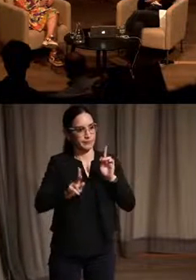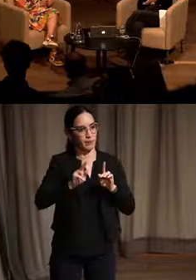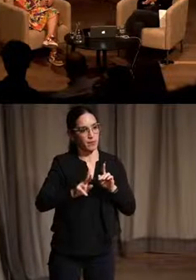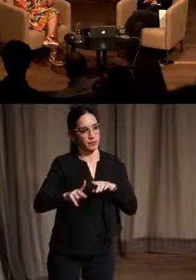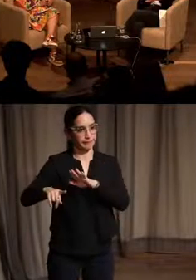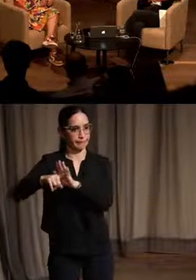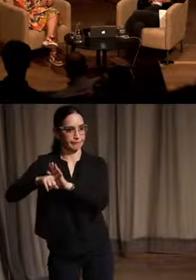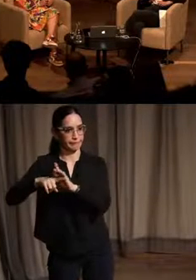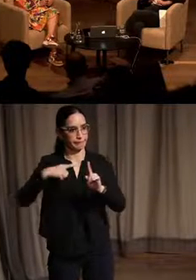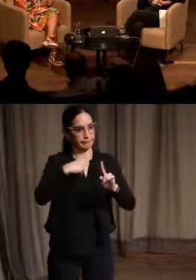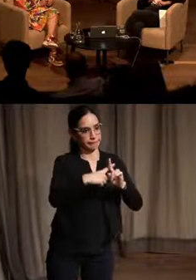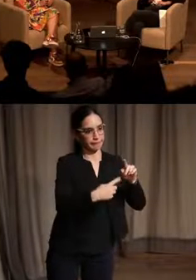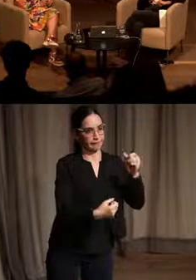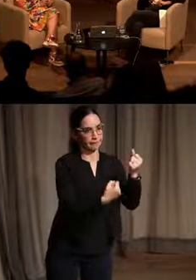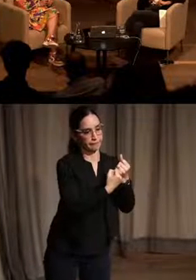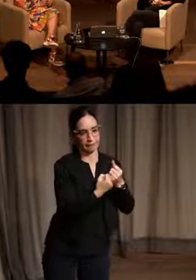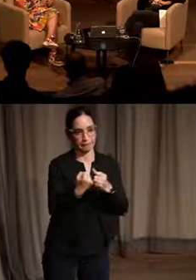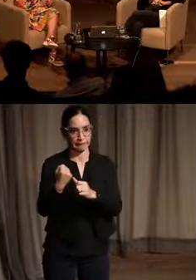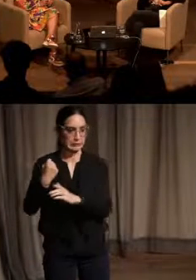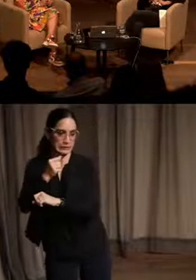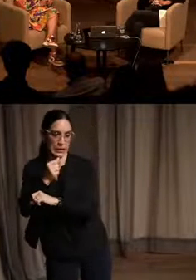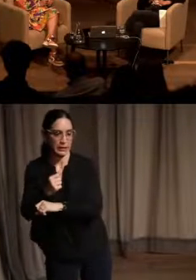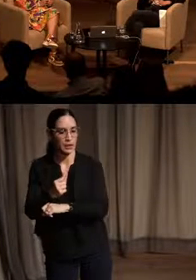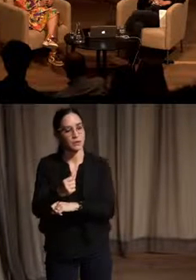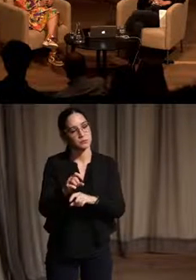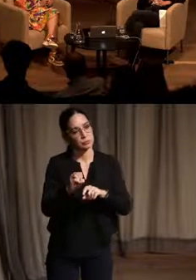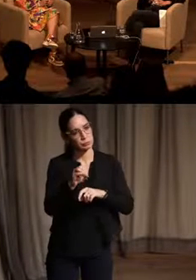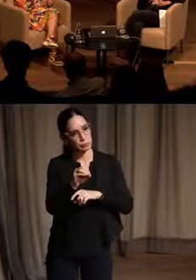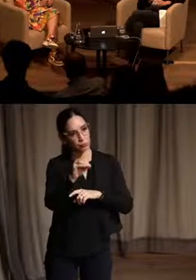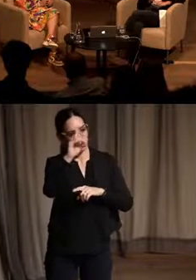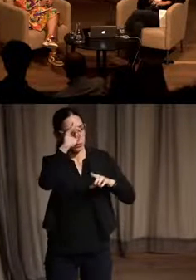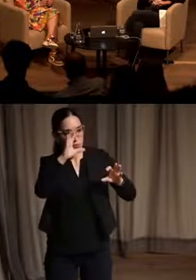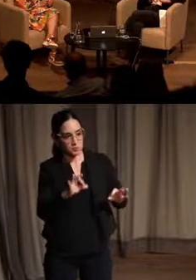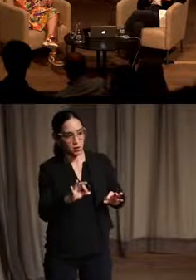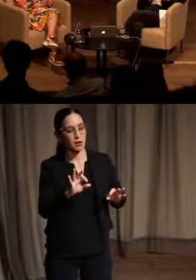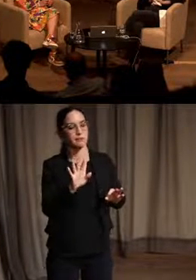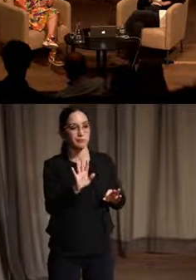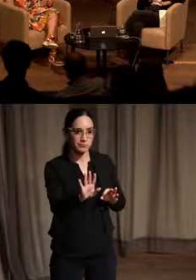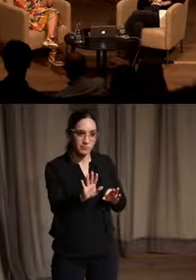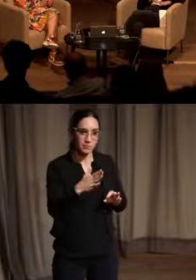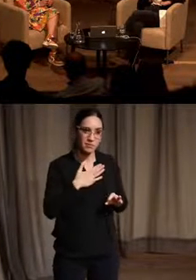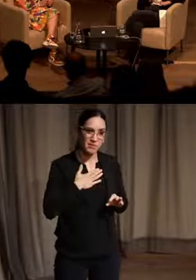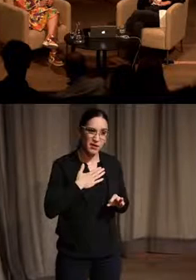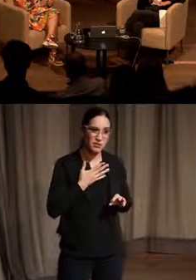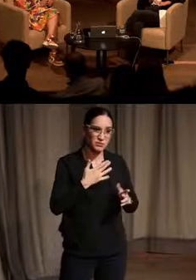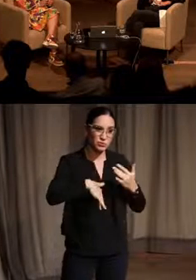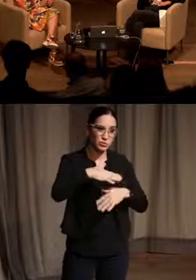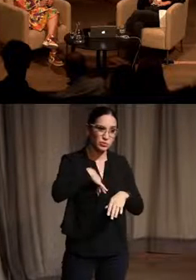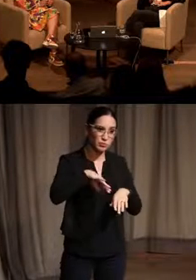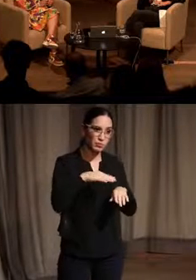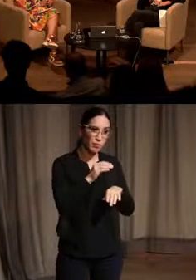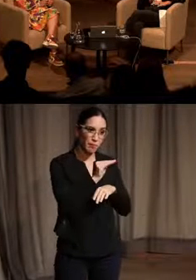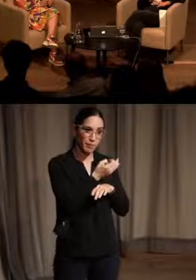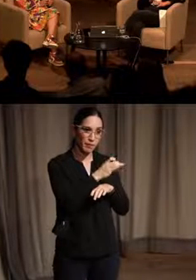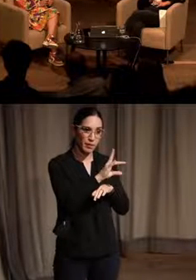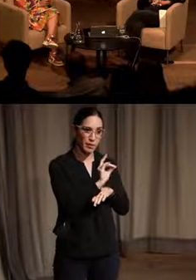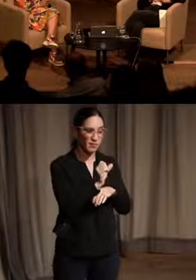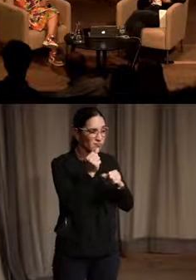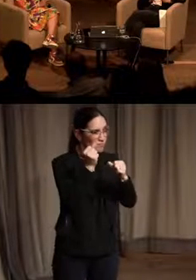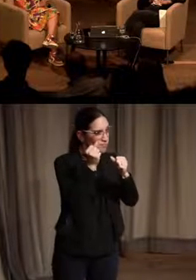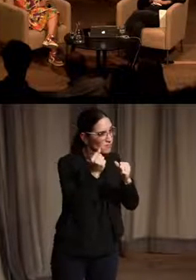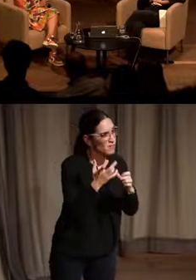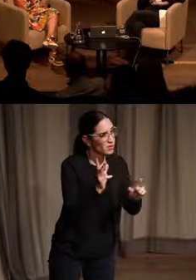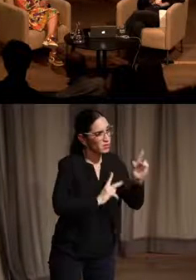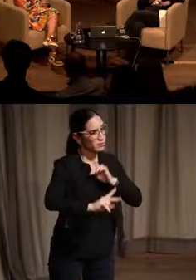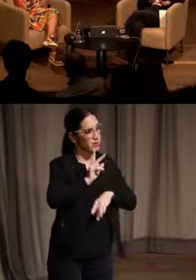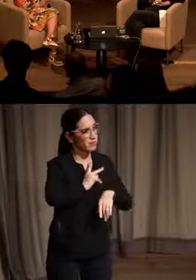did release this fundraiser for Planned Parenthood, I noticed on my social media that a ton of people stopped following me in like one day. it